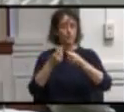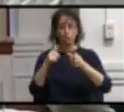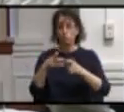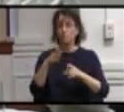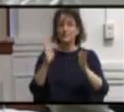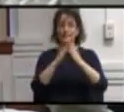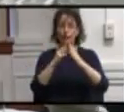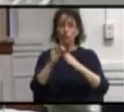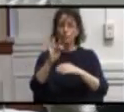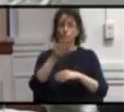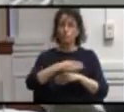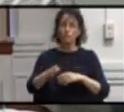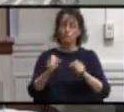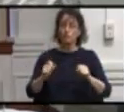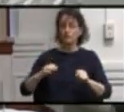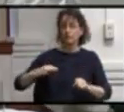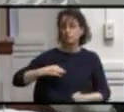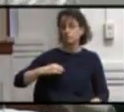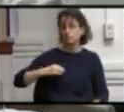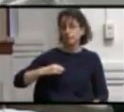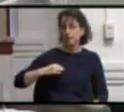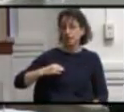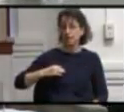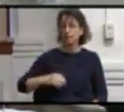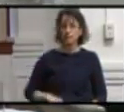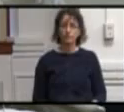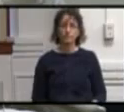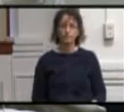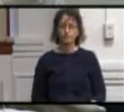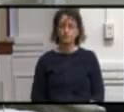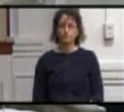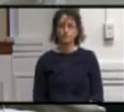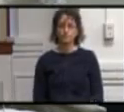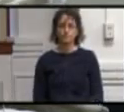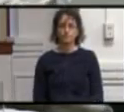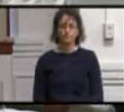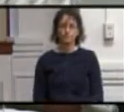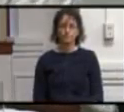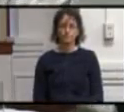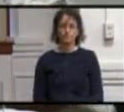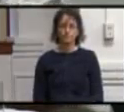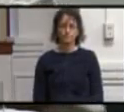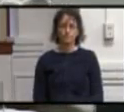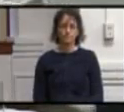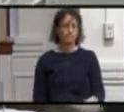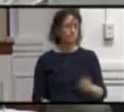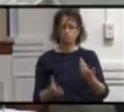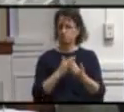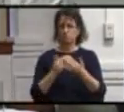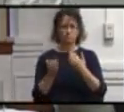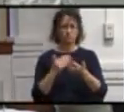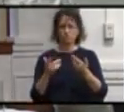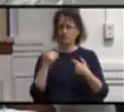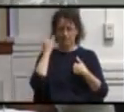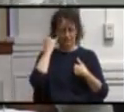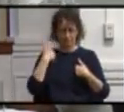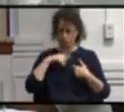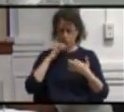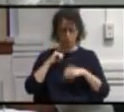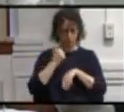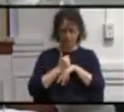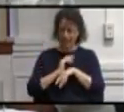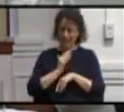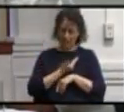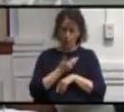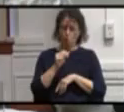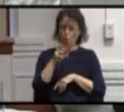if we wanted to, we could figure out if we wanted to apply for some of the, either whether we wanted to start a revolving loan fund, I don't